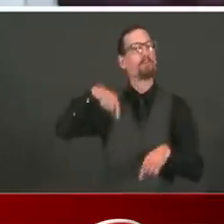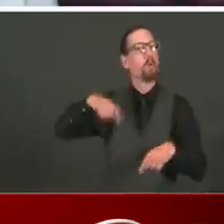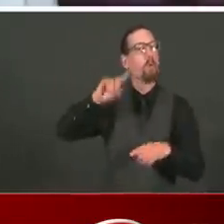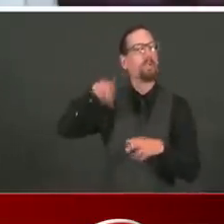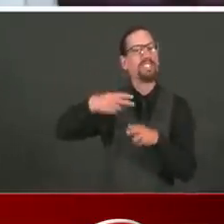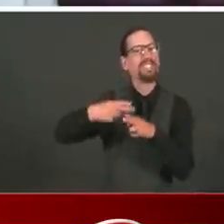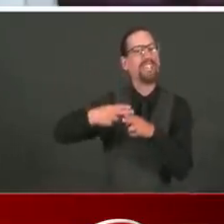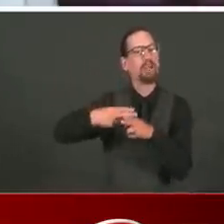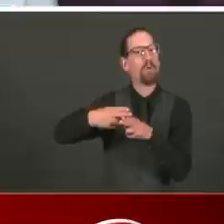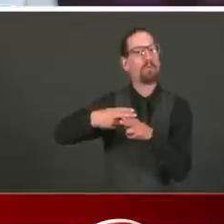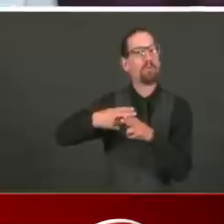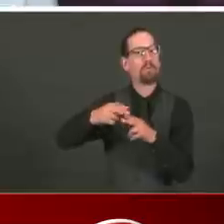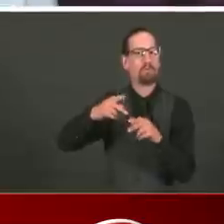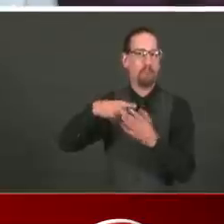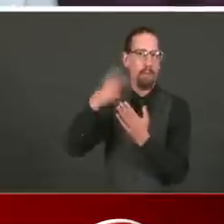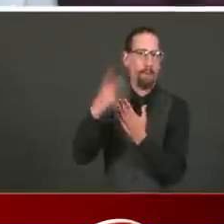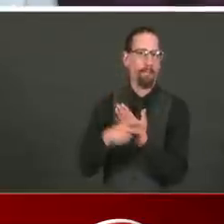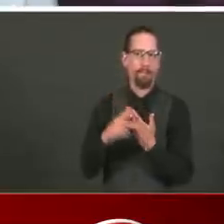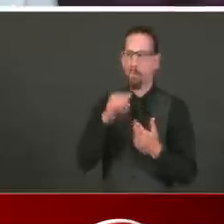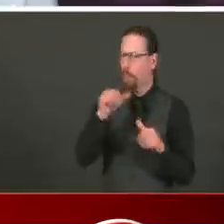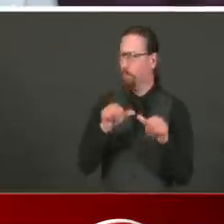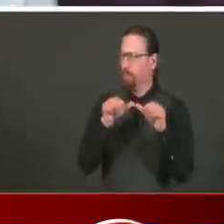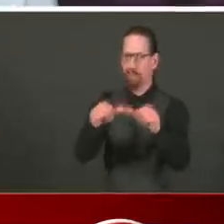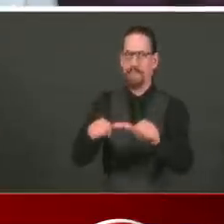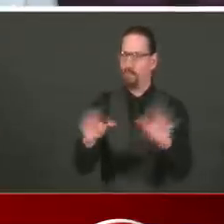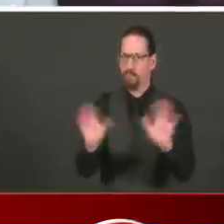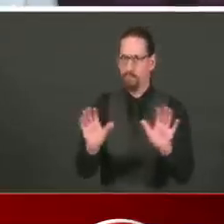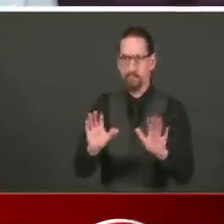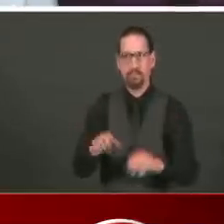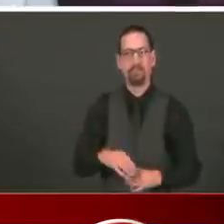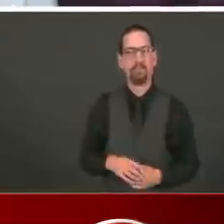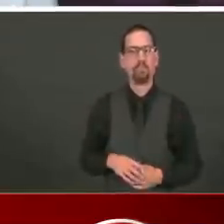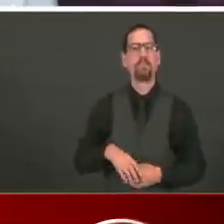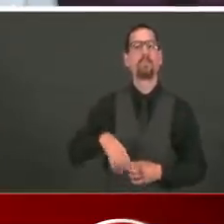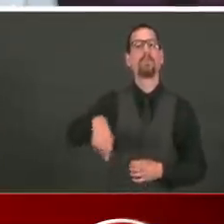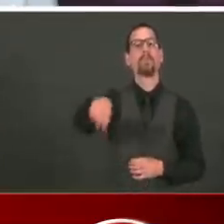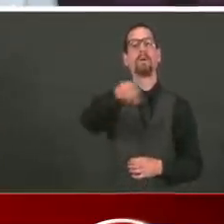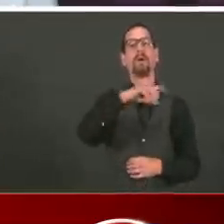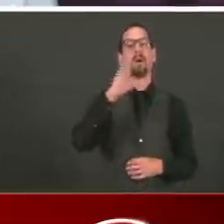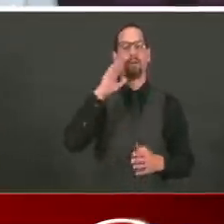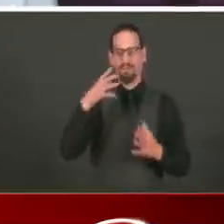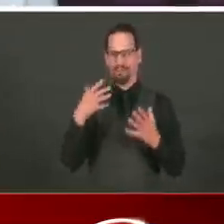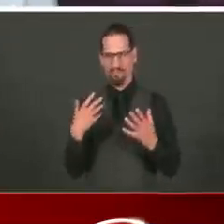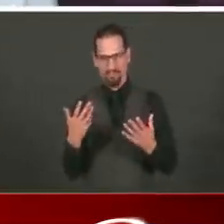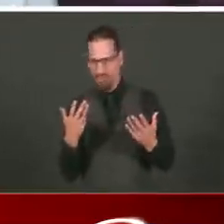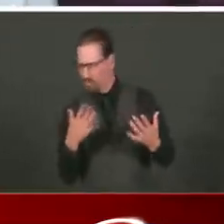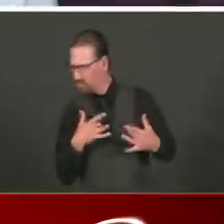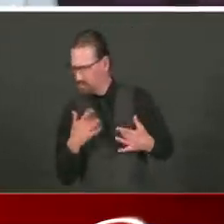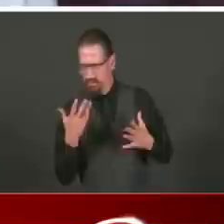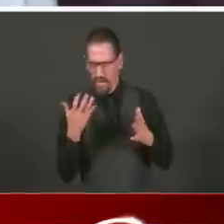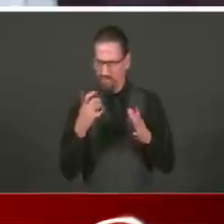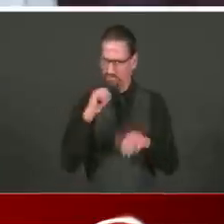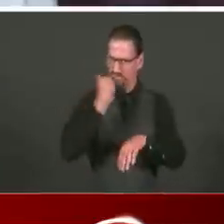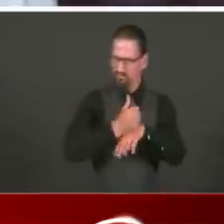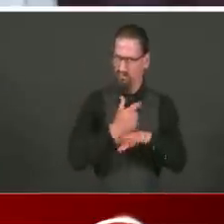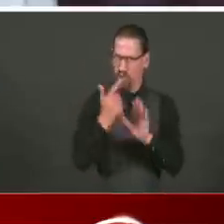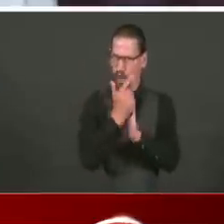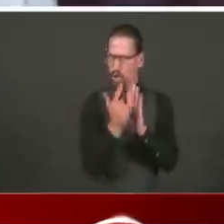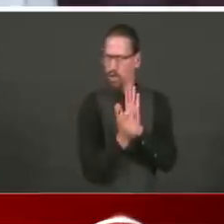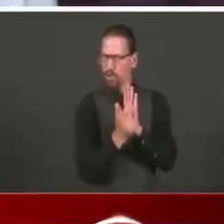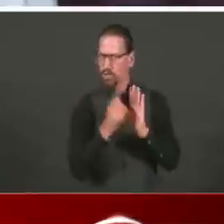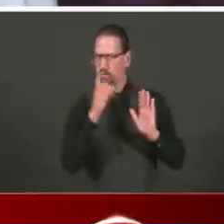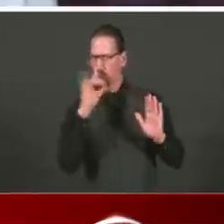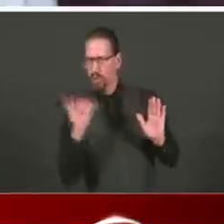Tenants who are in need of legal advice will be able to access free legal services. So